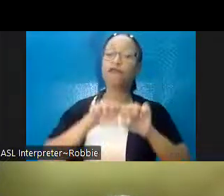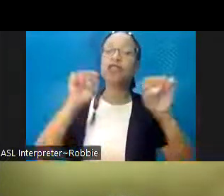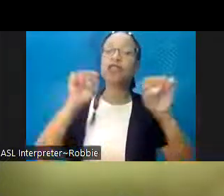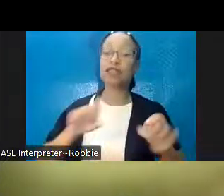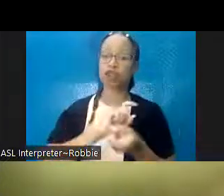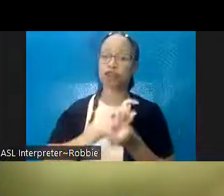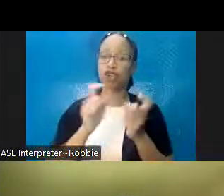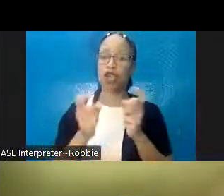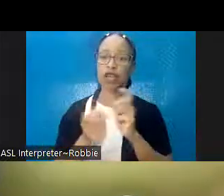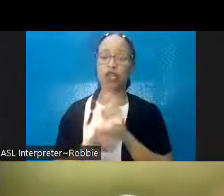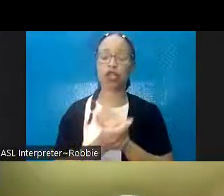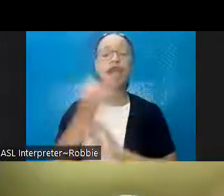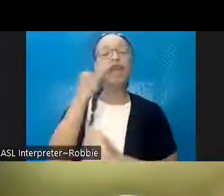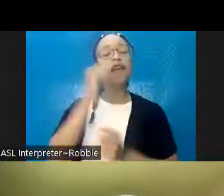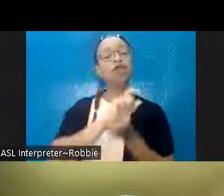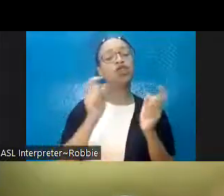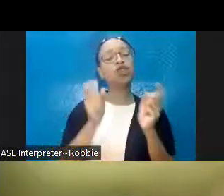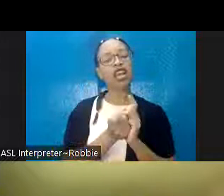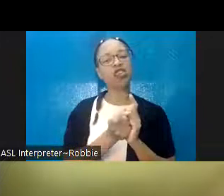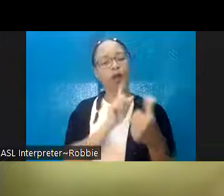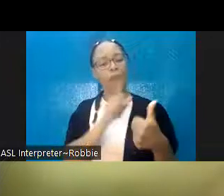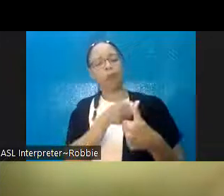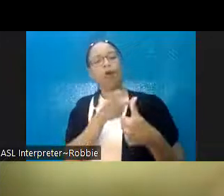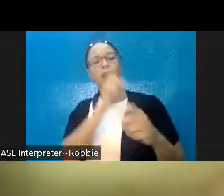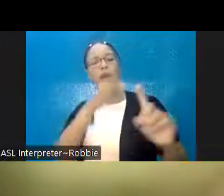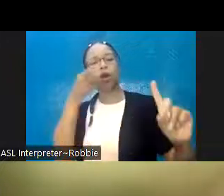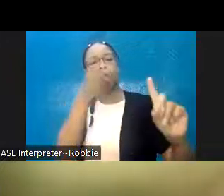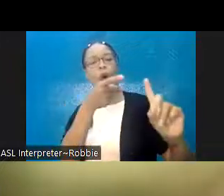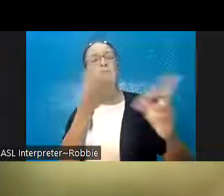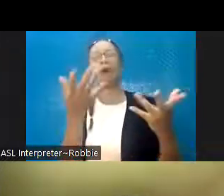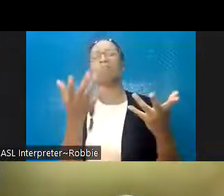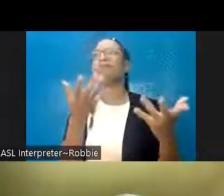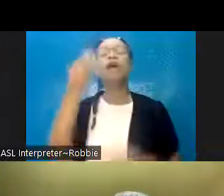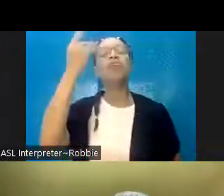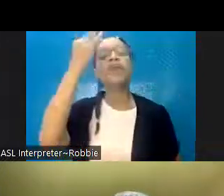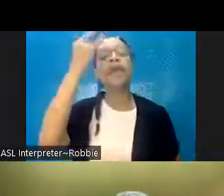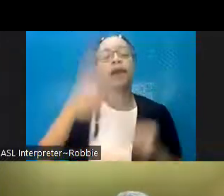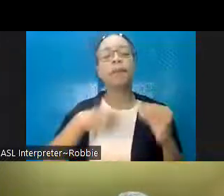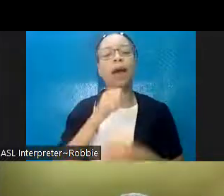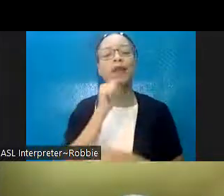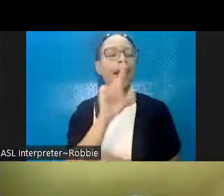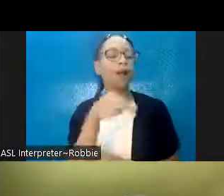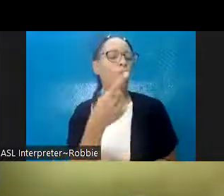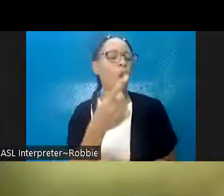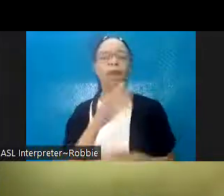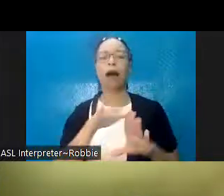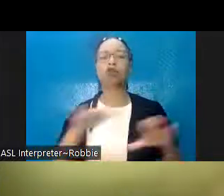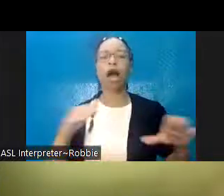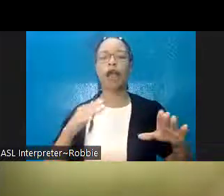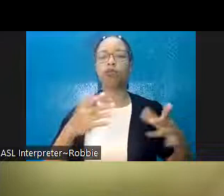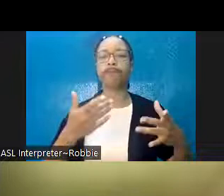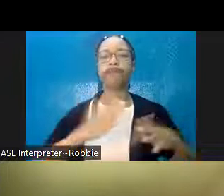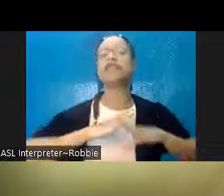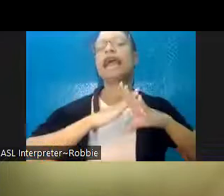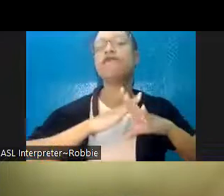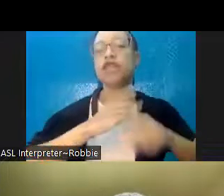If we change our primary goal, right, for thinking about, it's not just about child safety,